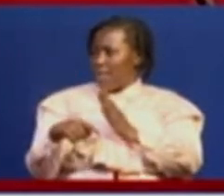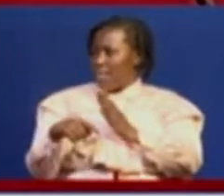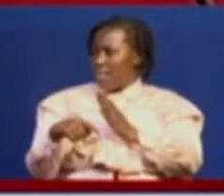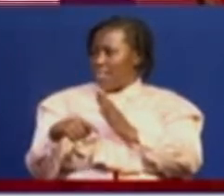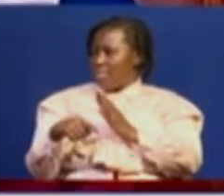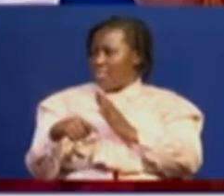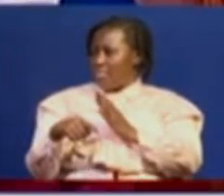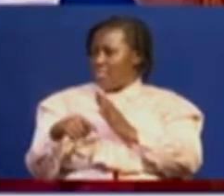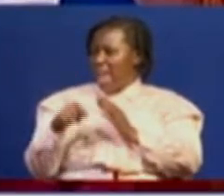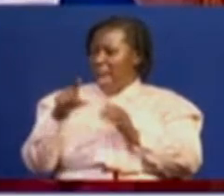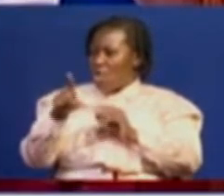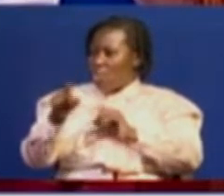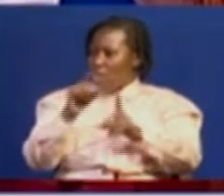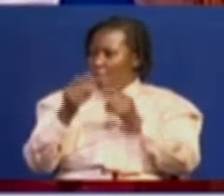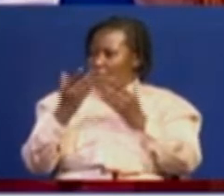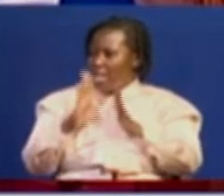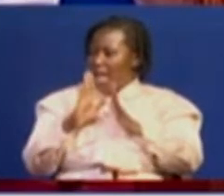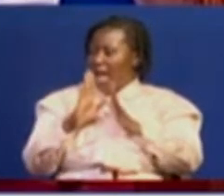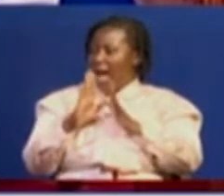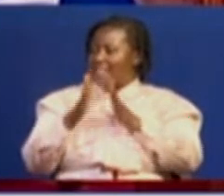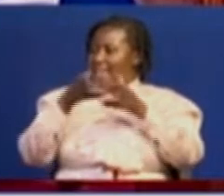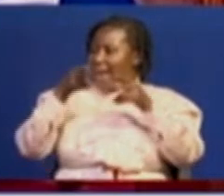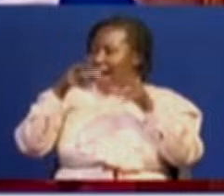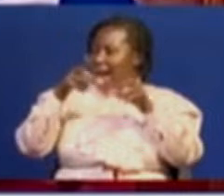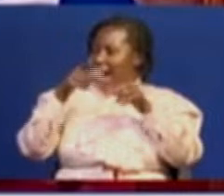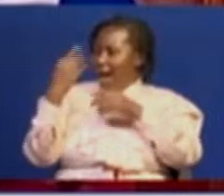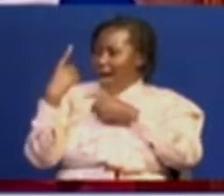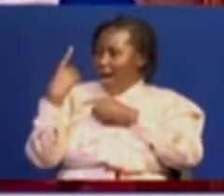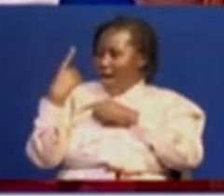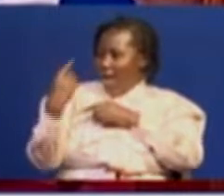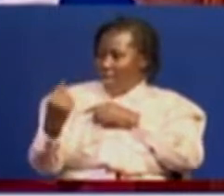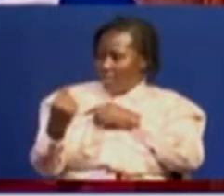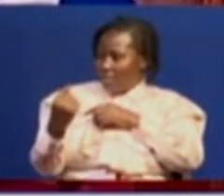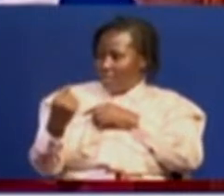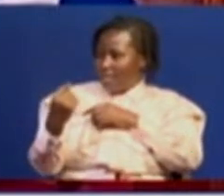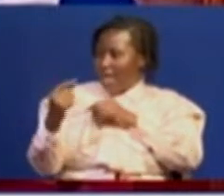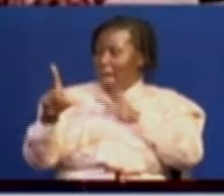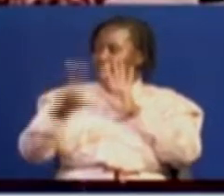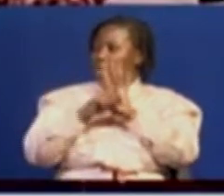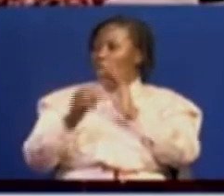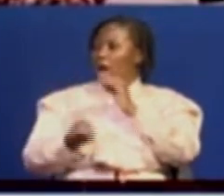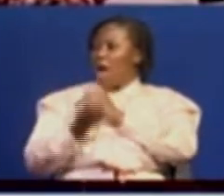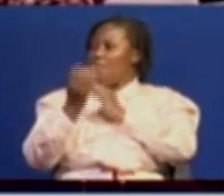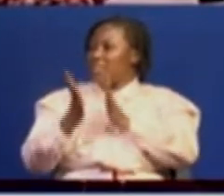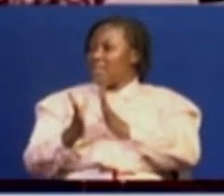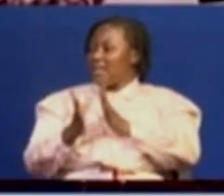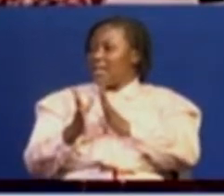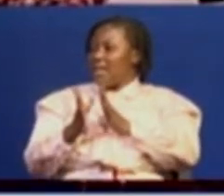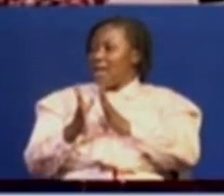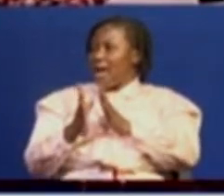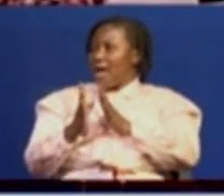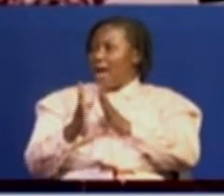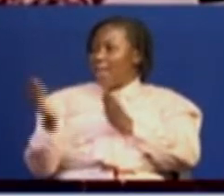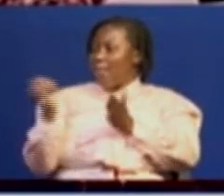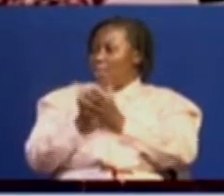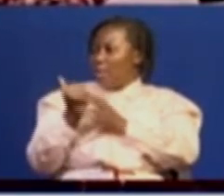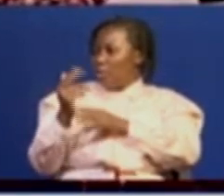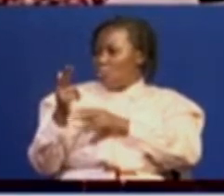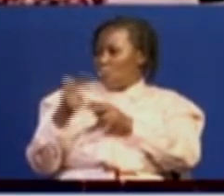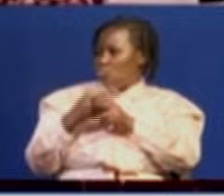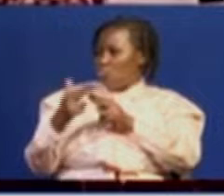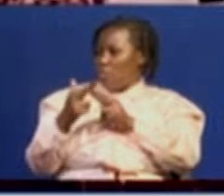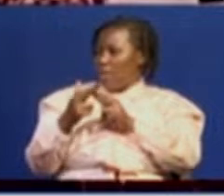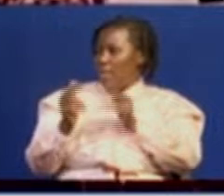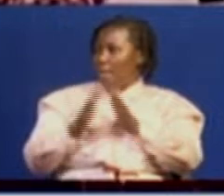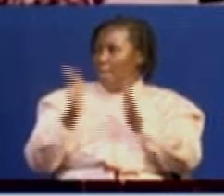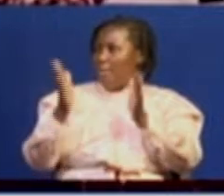has been nominated as the current legal advisor of the governor, and his recruitment is in process in the